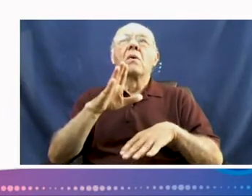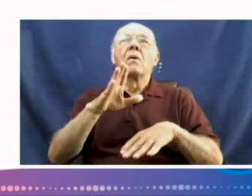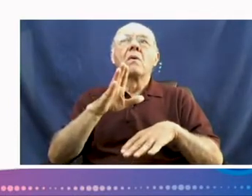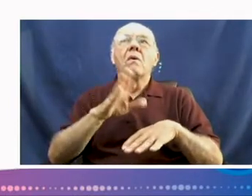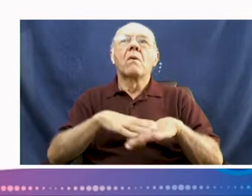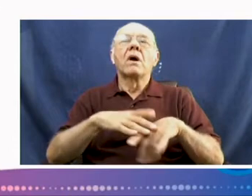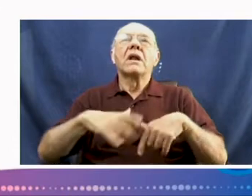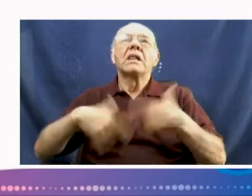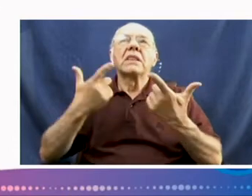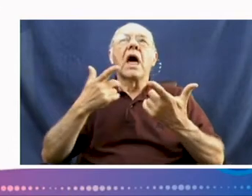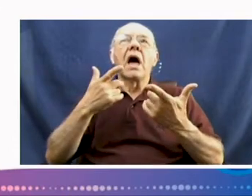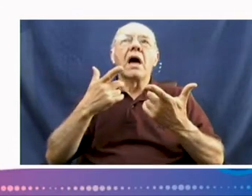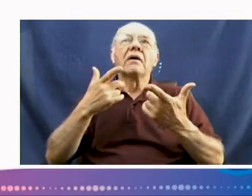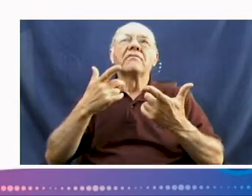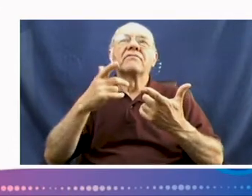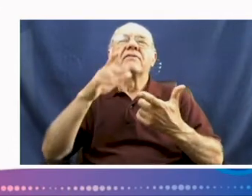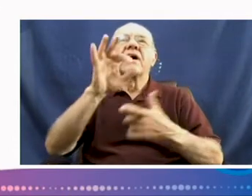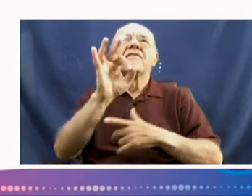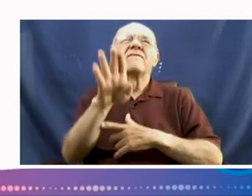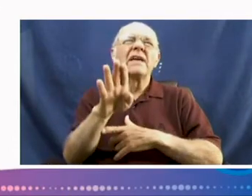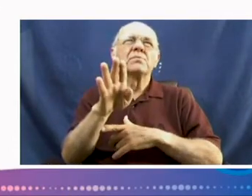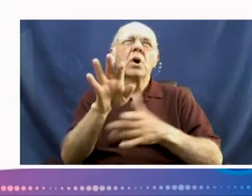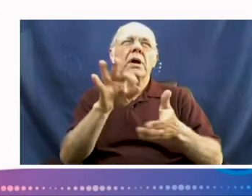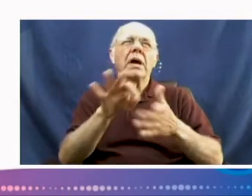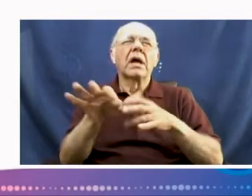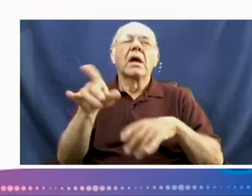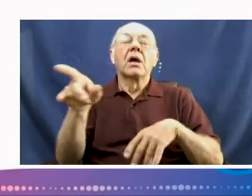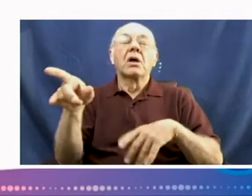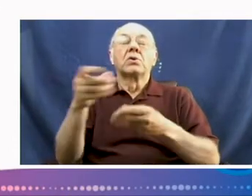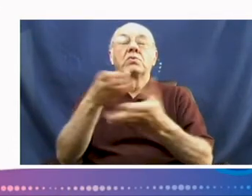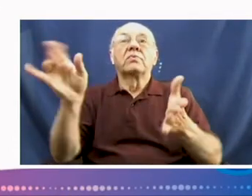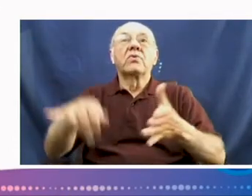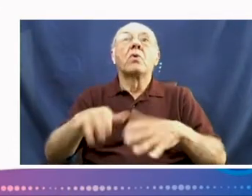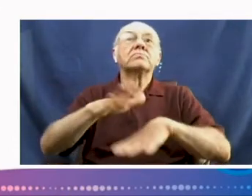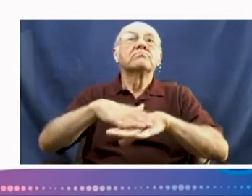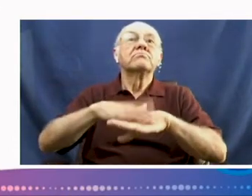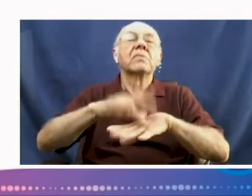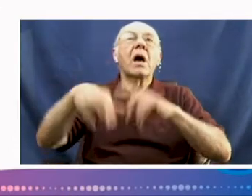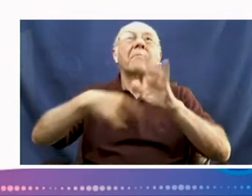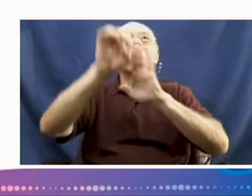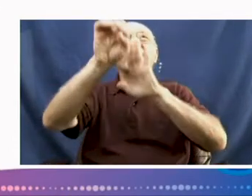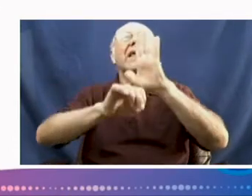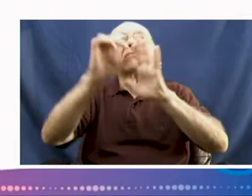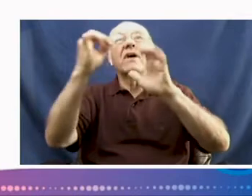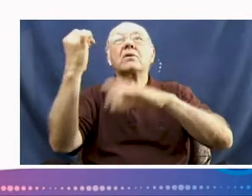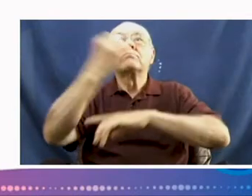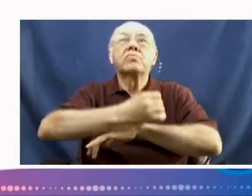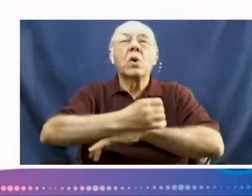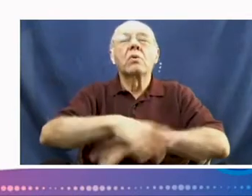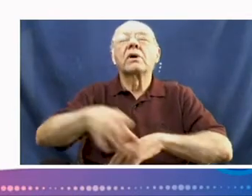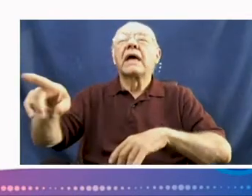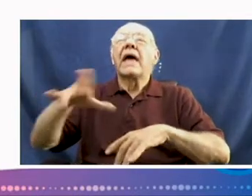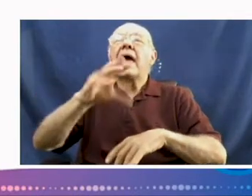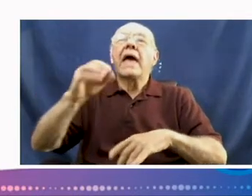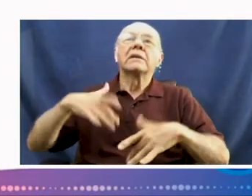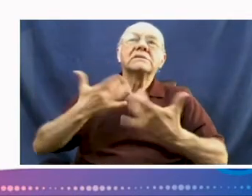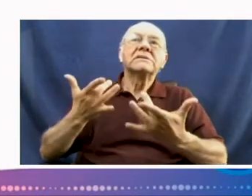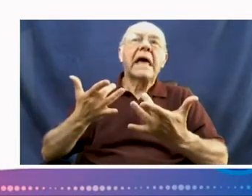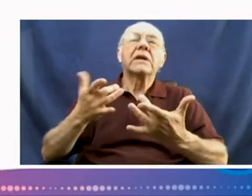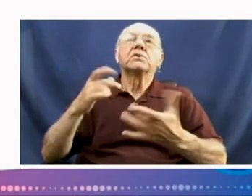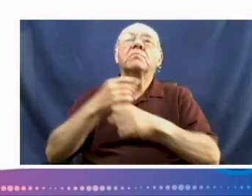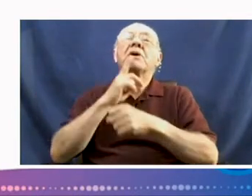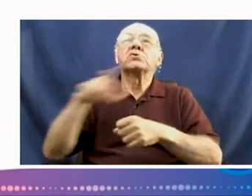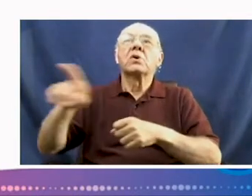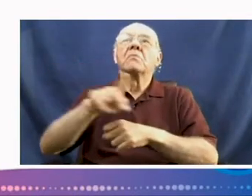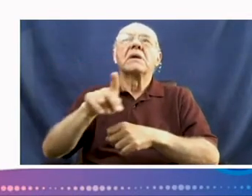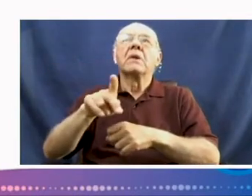We've streamlined our process of issuing alerts and advisories for elevator outages and status information to ensure they get to customers more